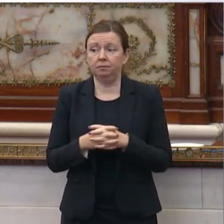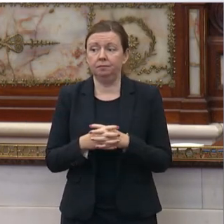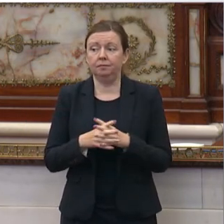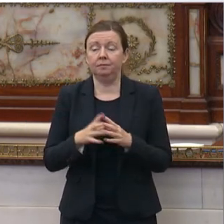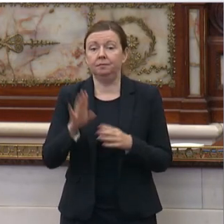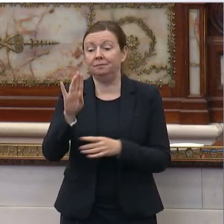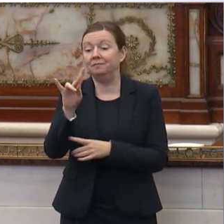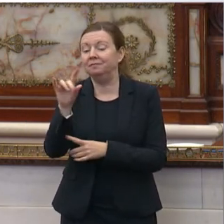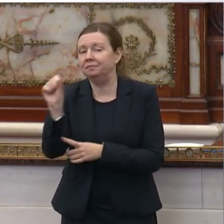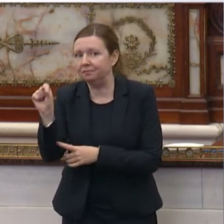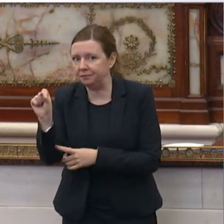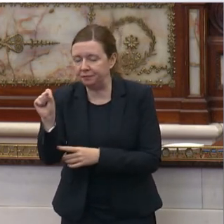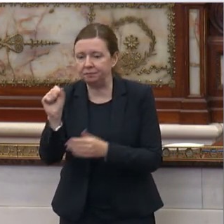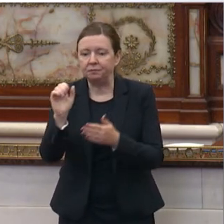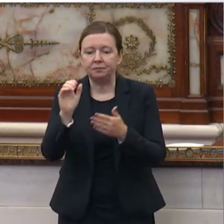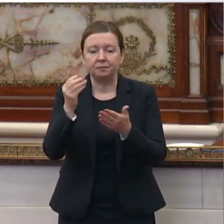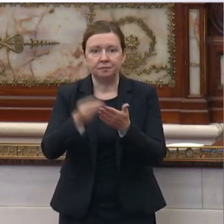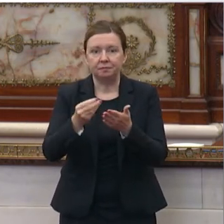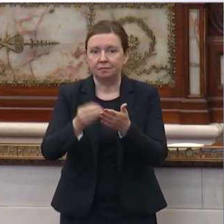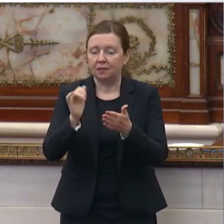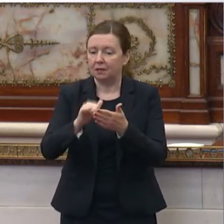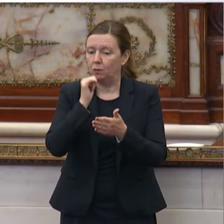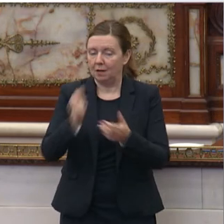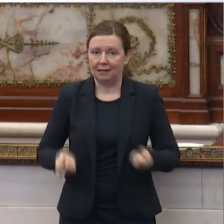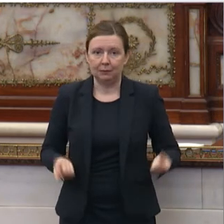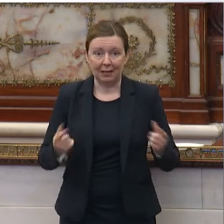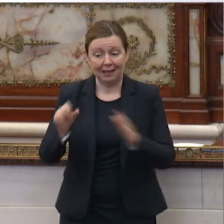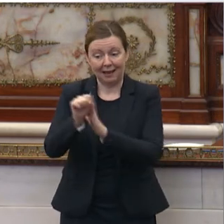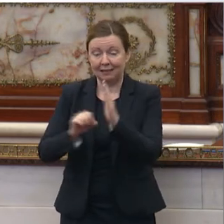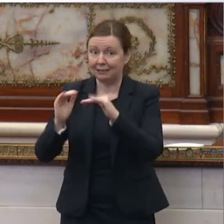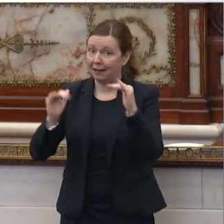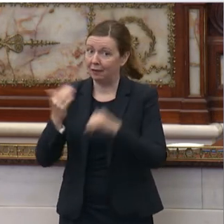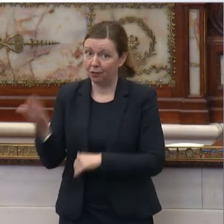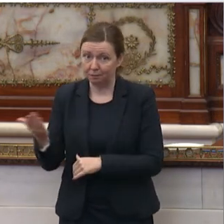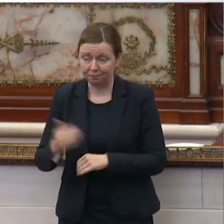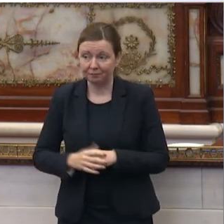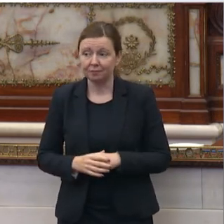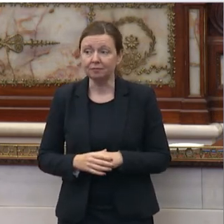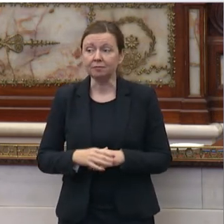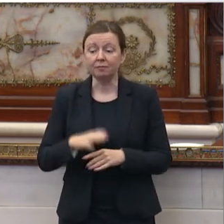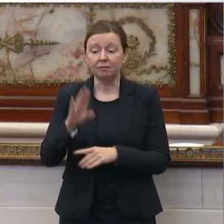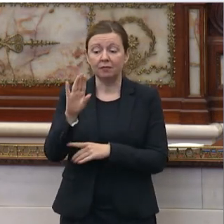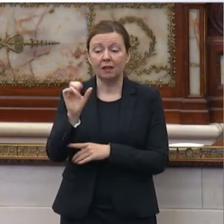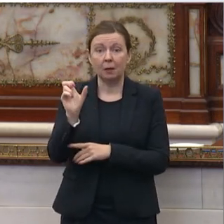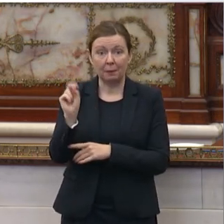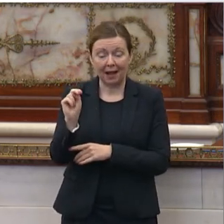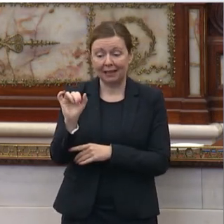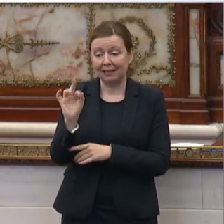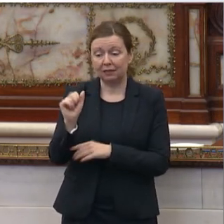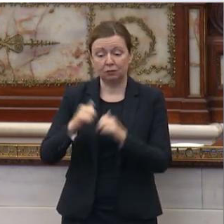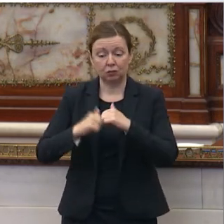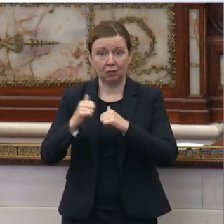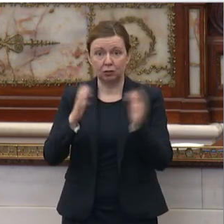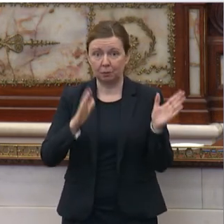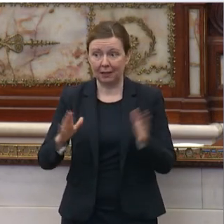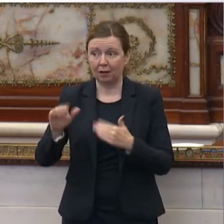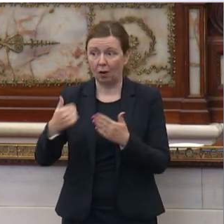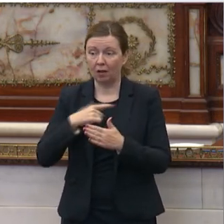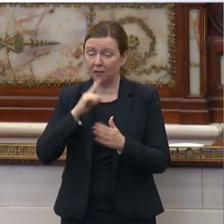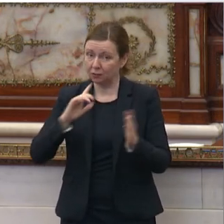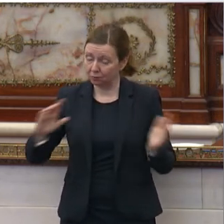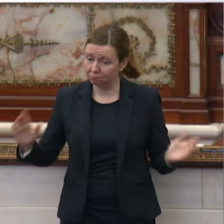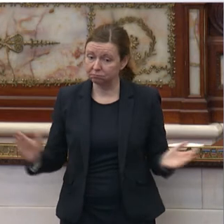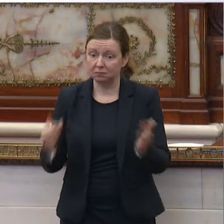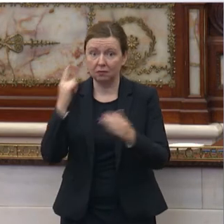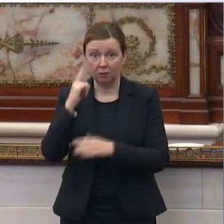billions potentially of dollars unspent at the state level, that the Biden infrastructure plan that all of us are pushing hard